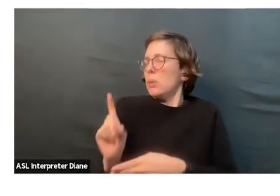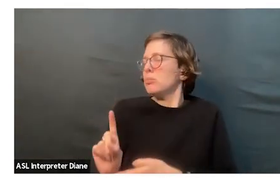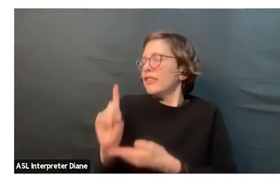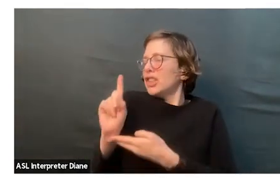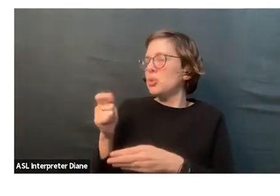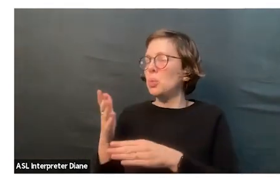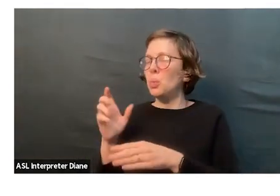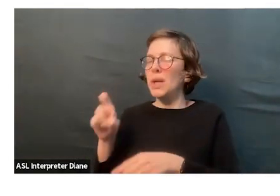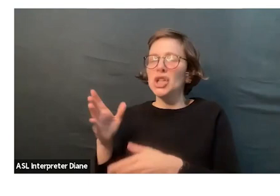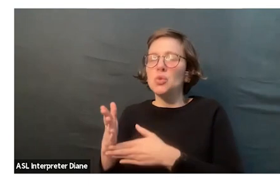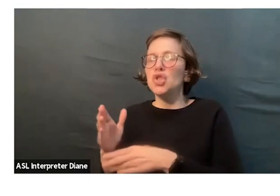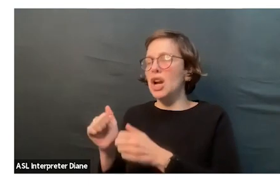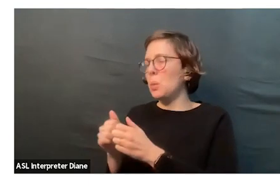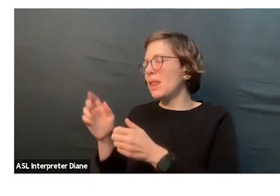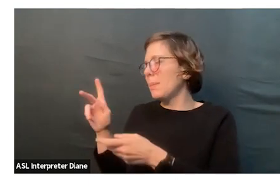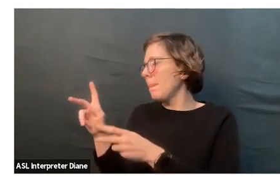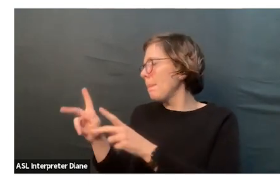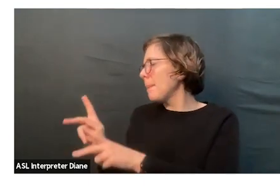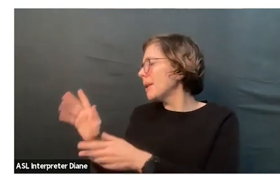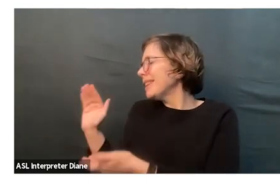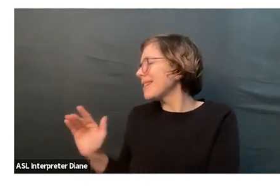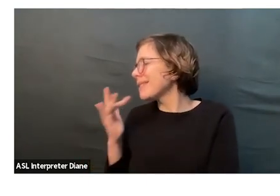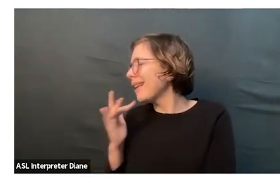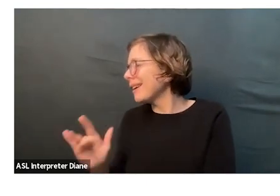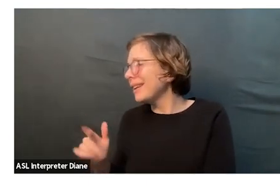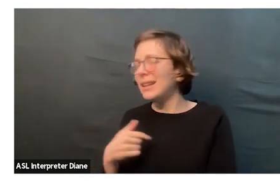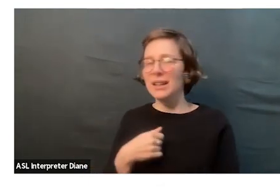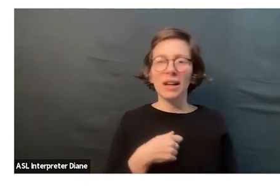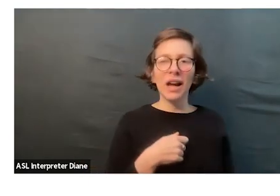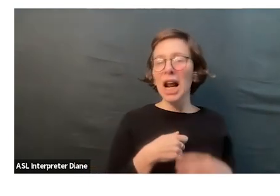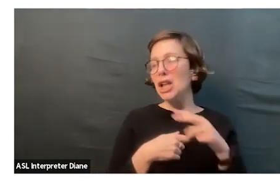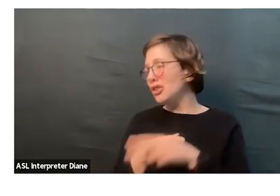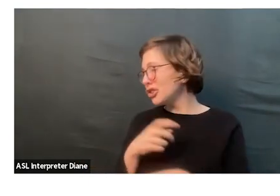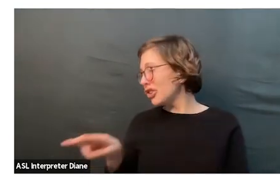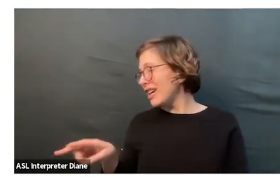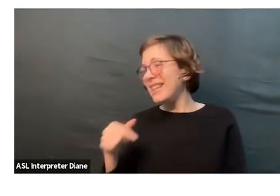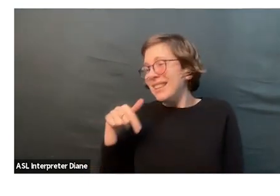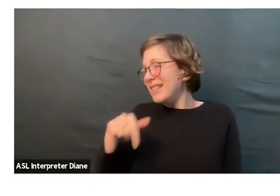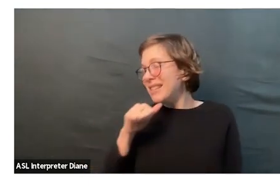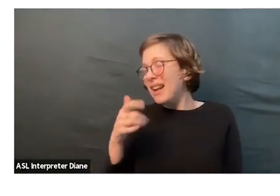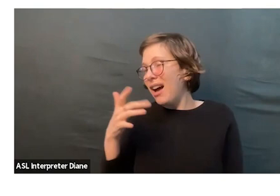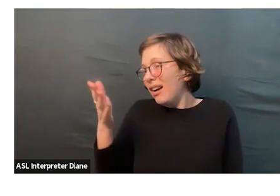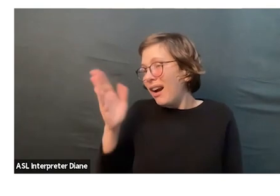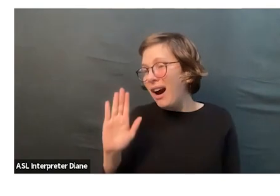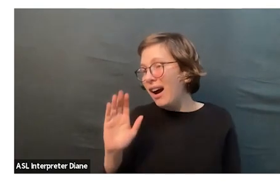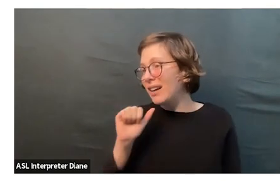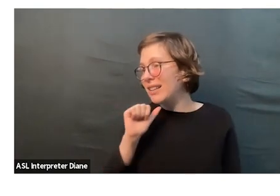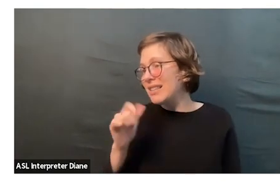there are places in the world that are just going to be more prone to natural disaster because of some